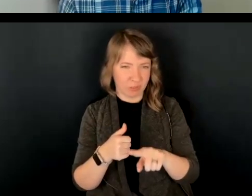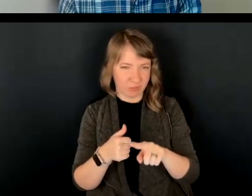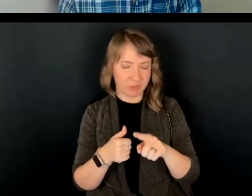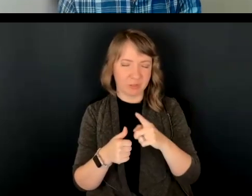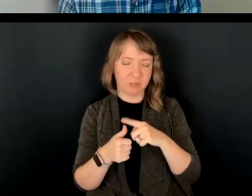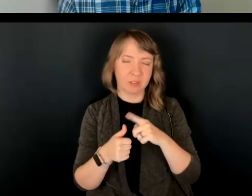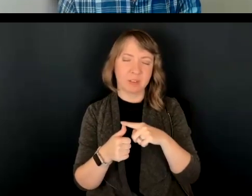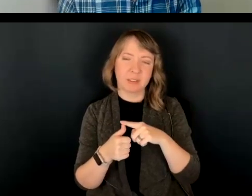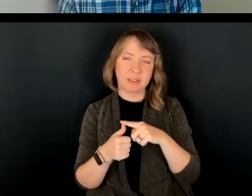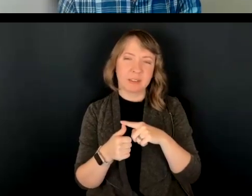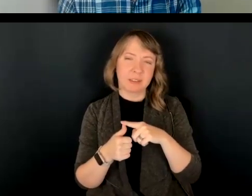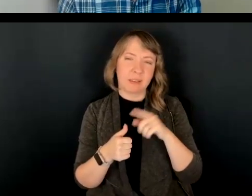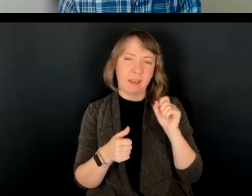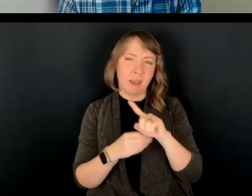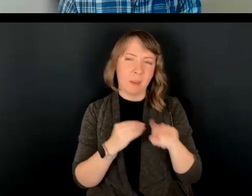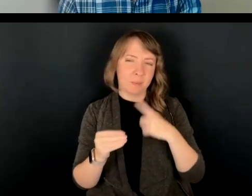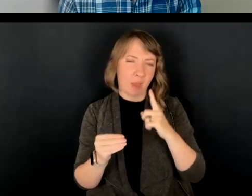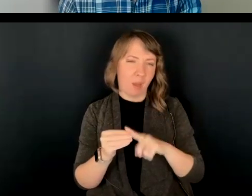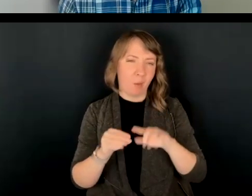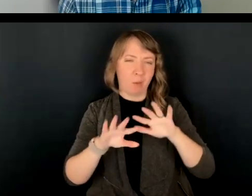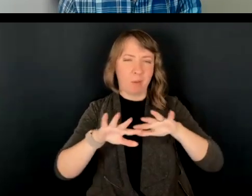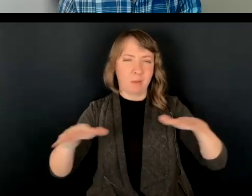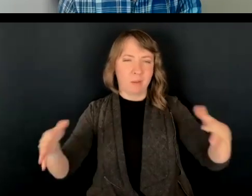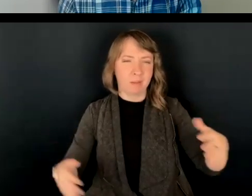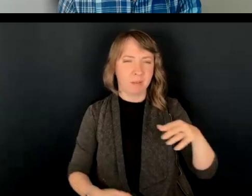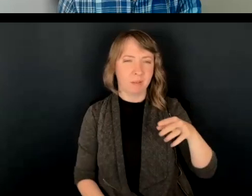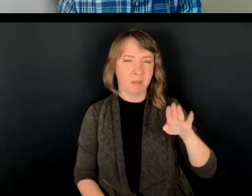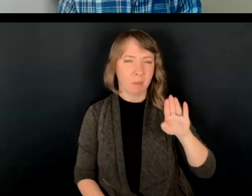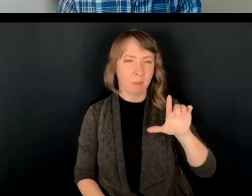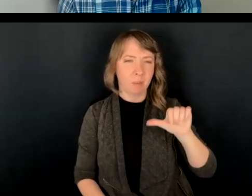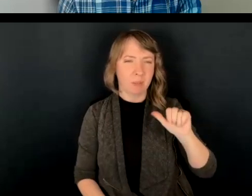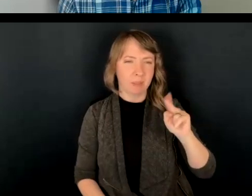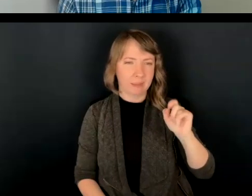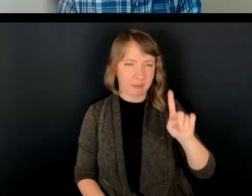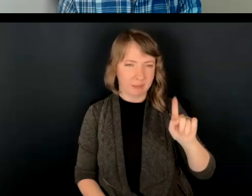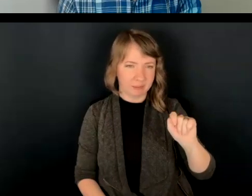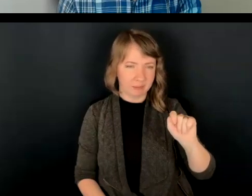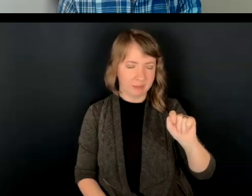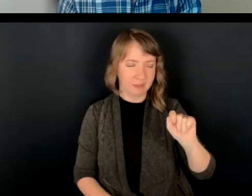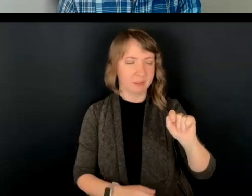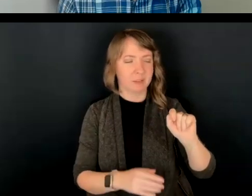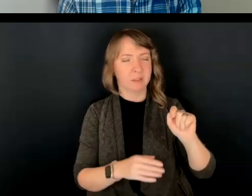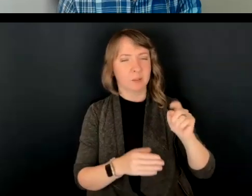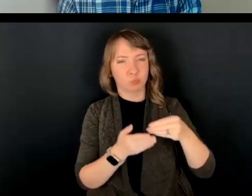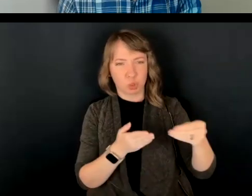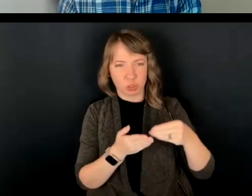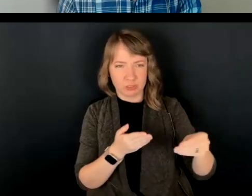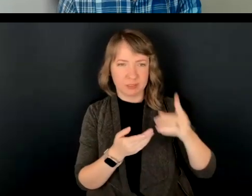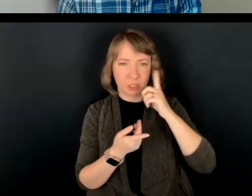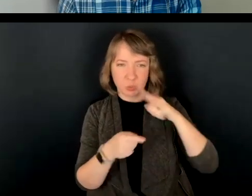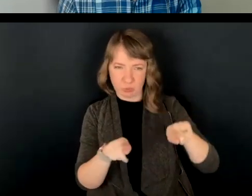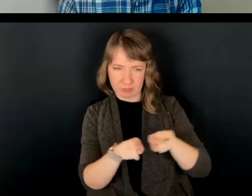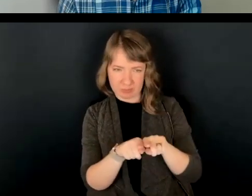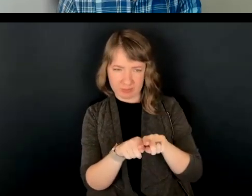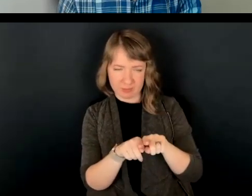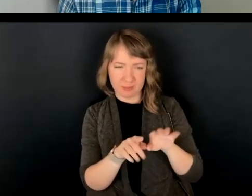about blanket purchase agreements. Can someone dive into what are they and how or if